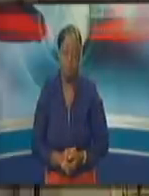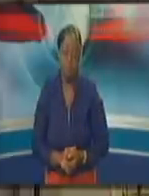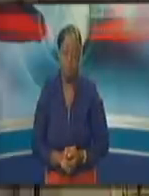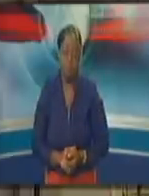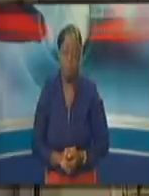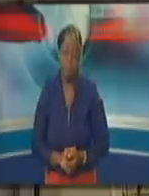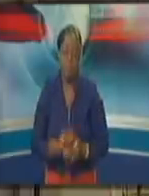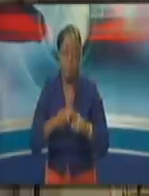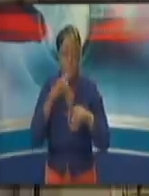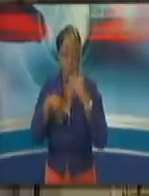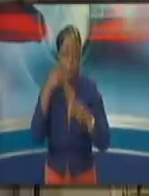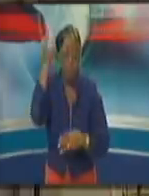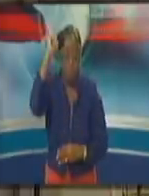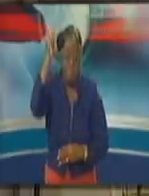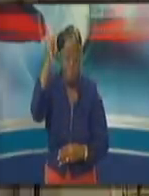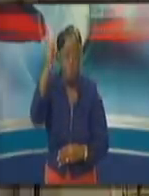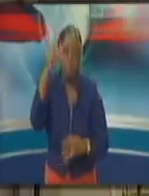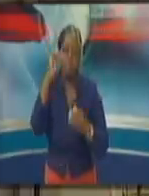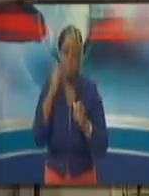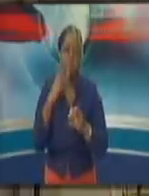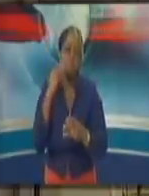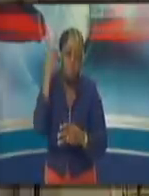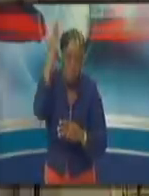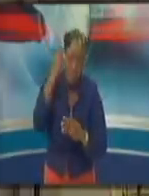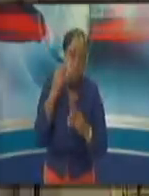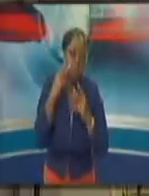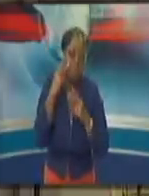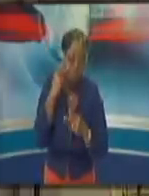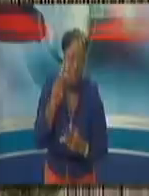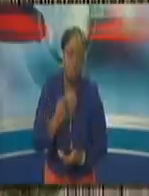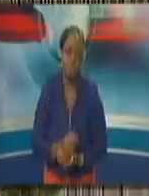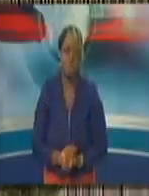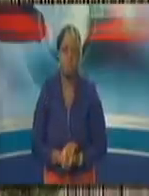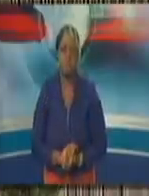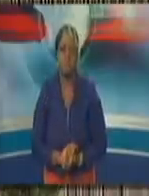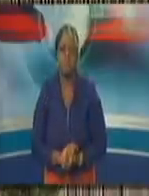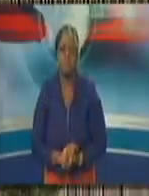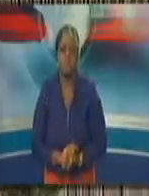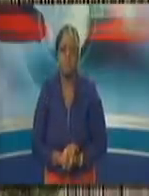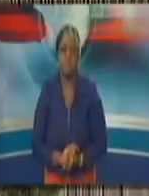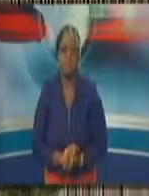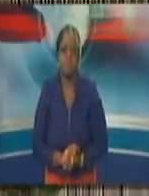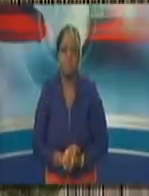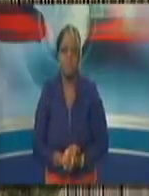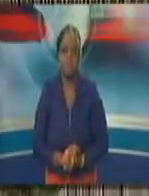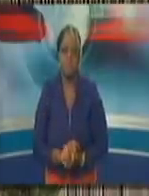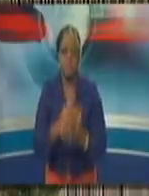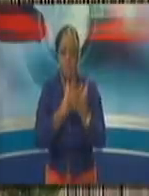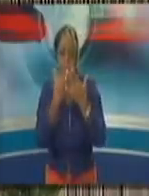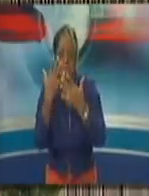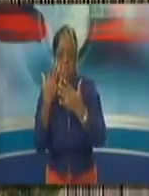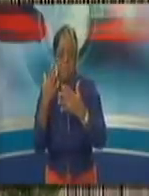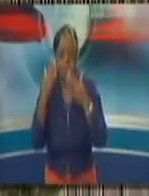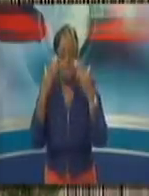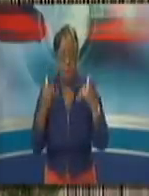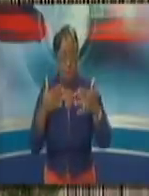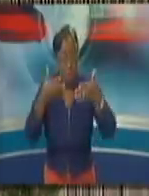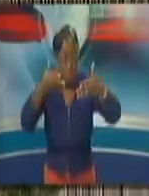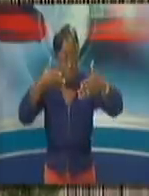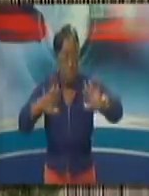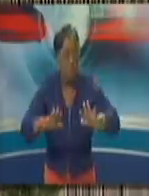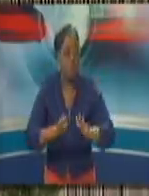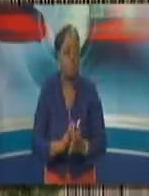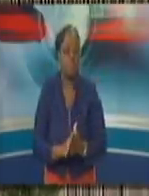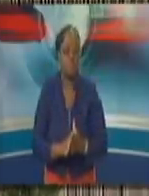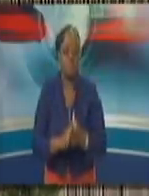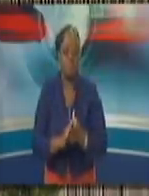Tobago issue specifically, we will look into it. Thank you very much, Minister. Members of the media, we are way past our time. We've come